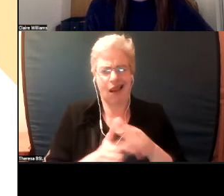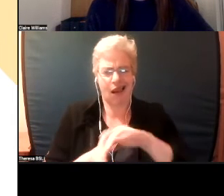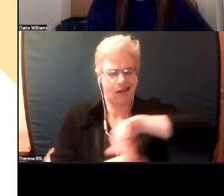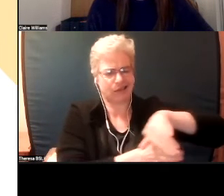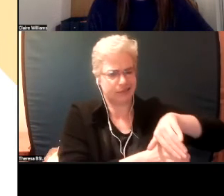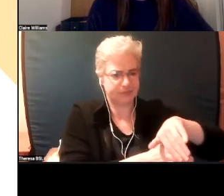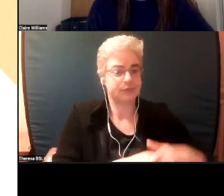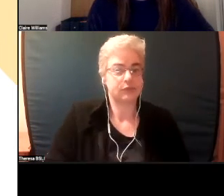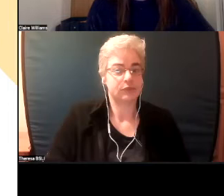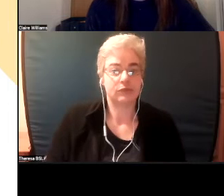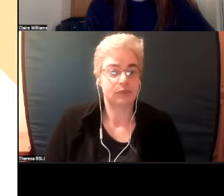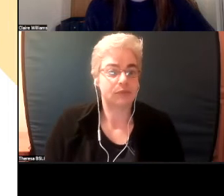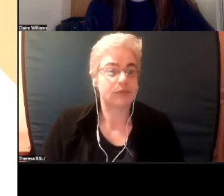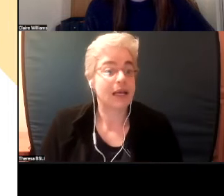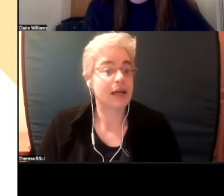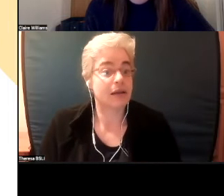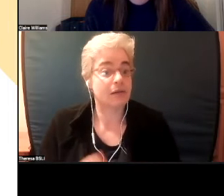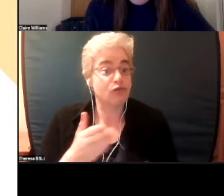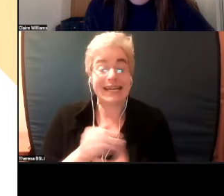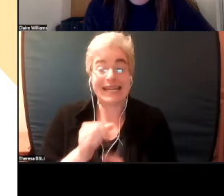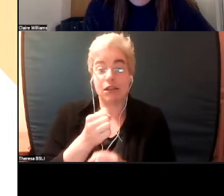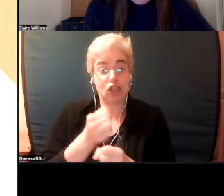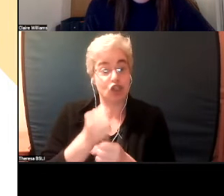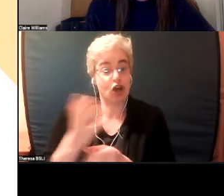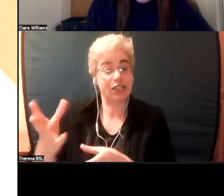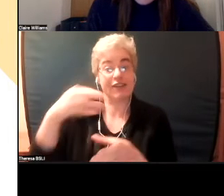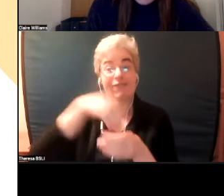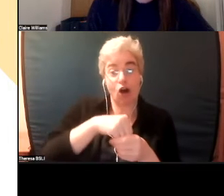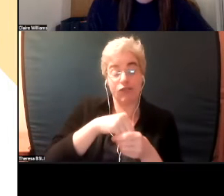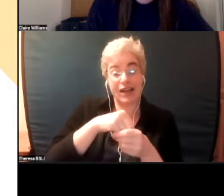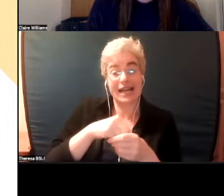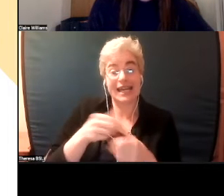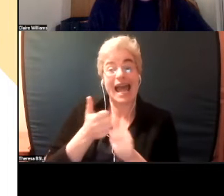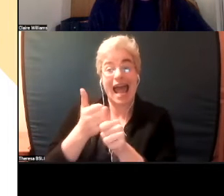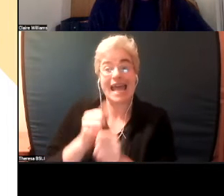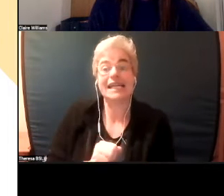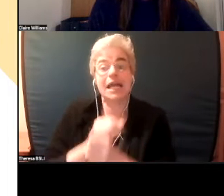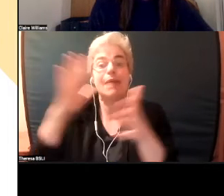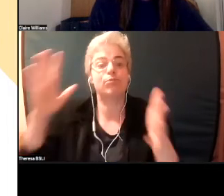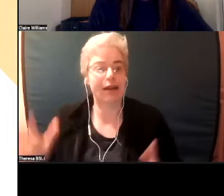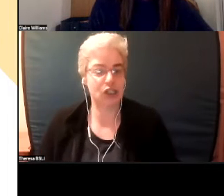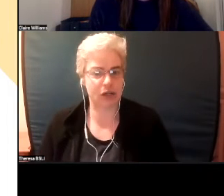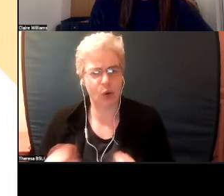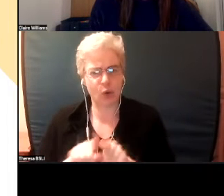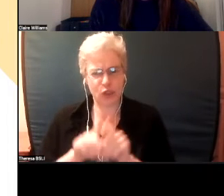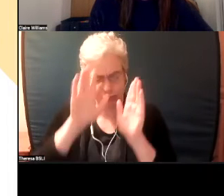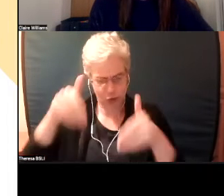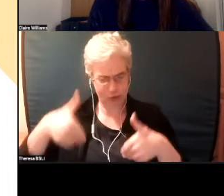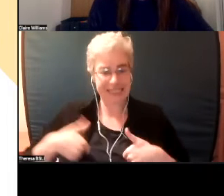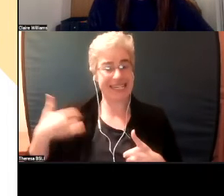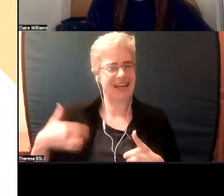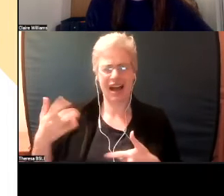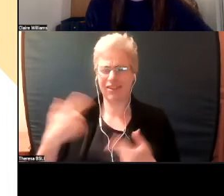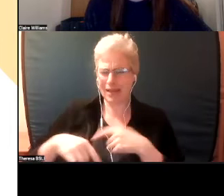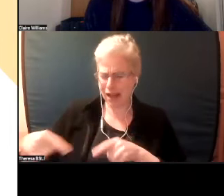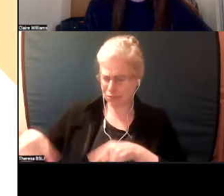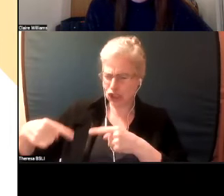and motivation to aid in its liberation. It is also my contention that an autistic life is a challenging life because of